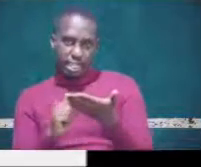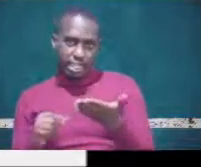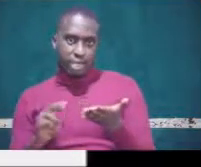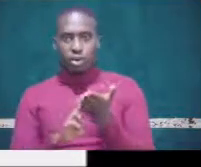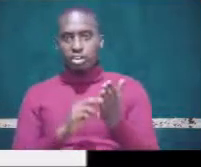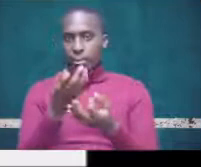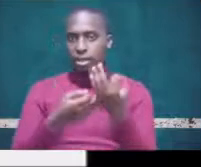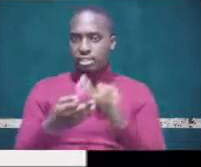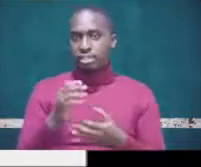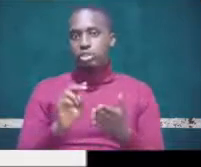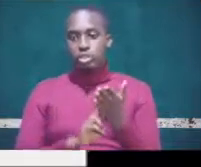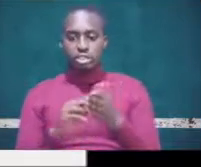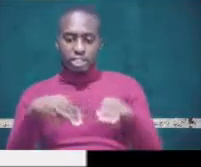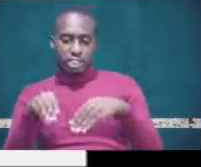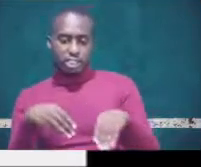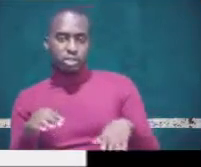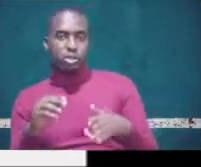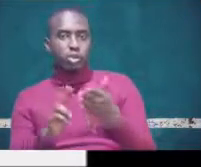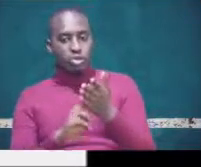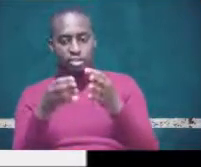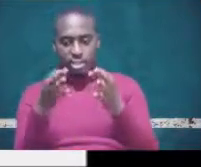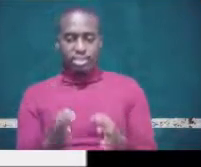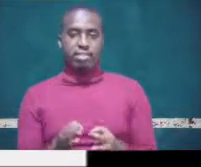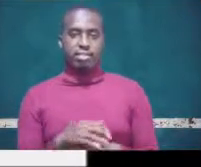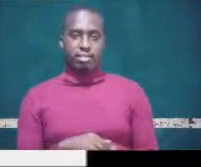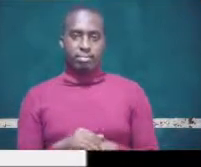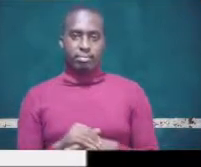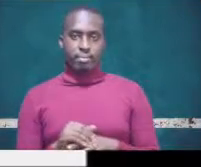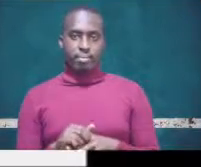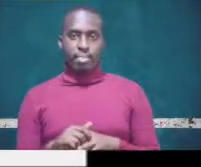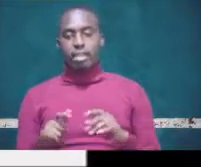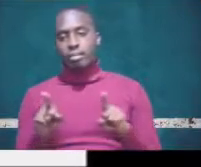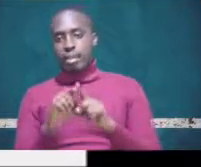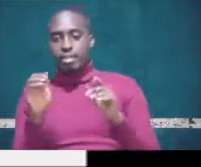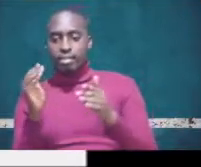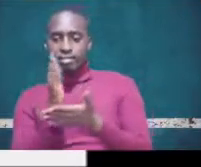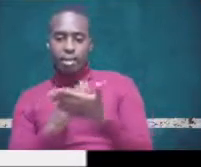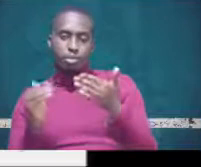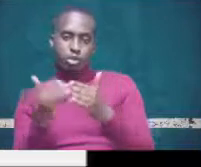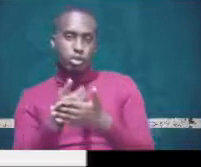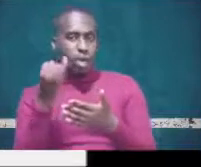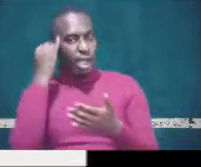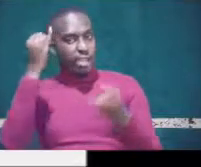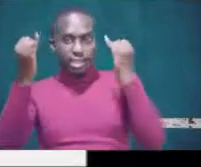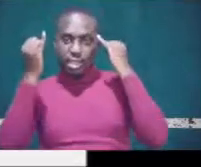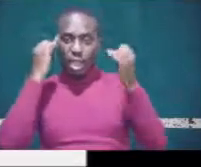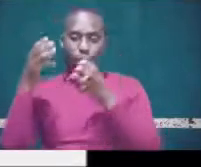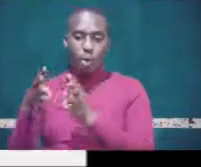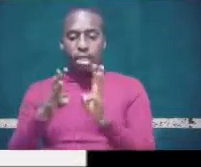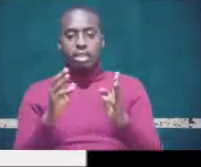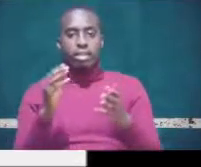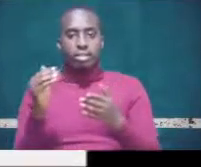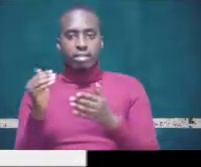a machine, using a tool, using an equipment, thinking of some new idea, new way, new technique of